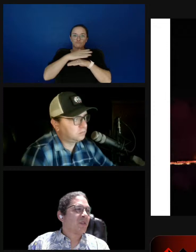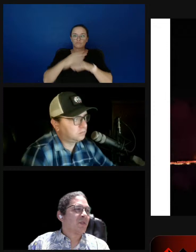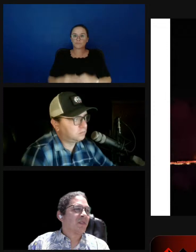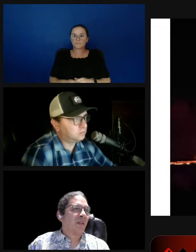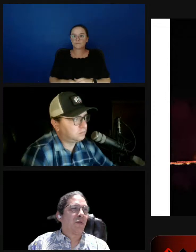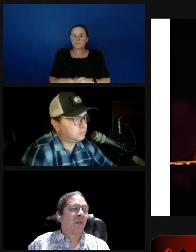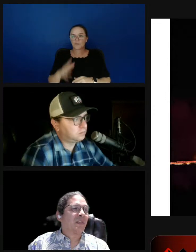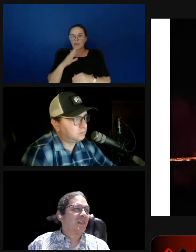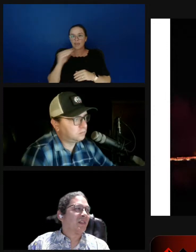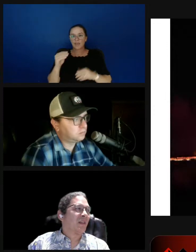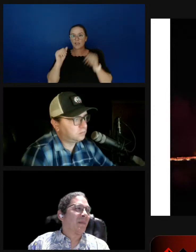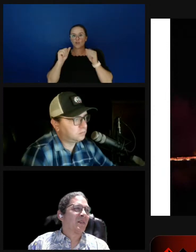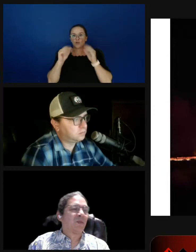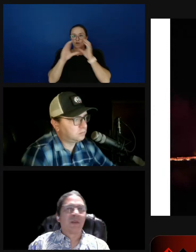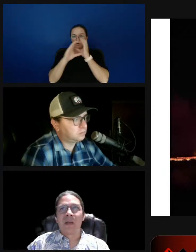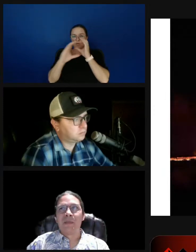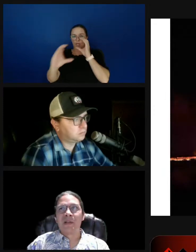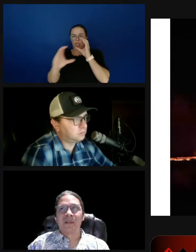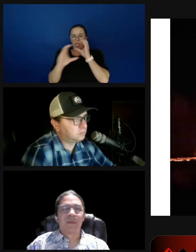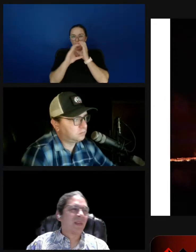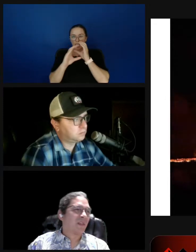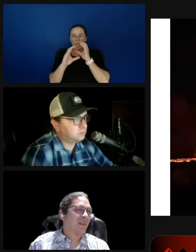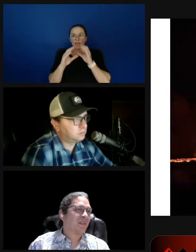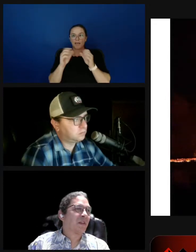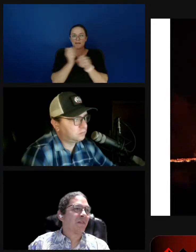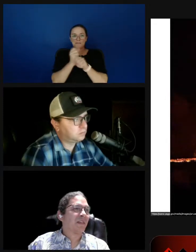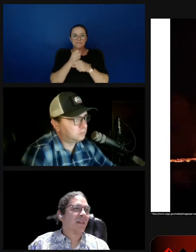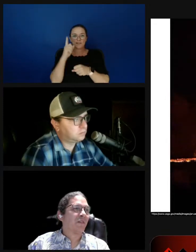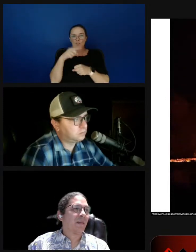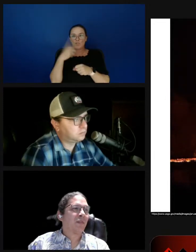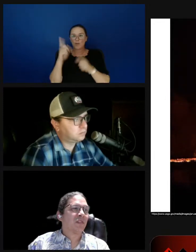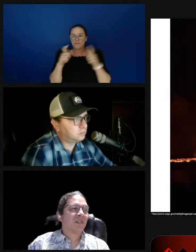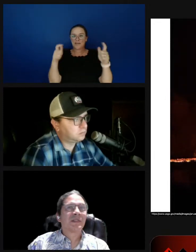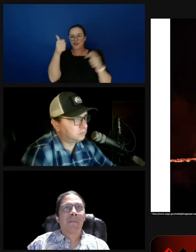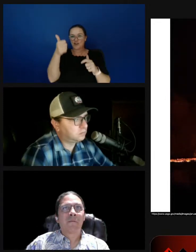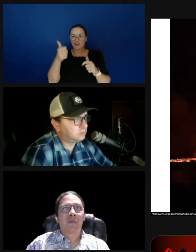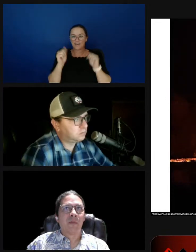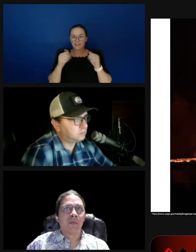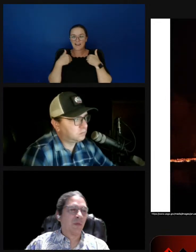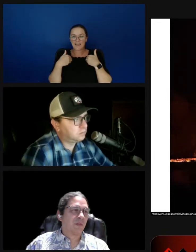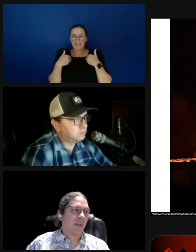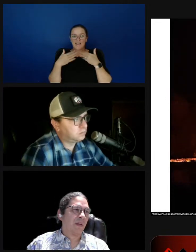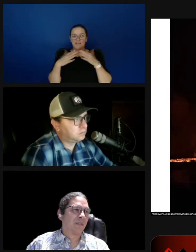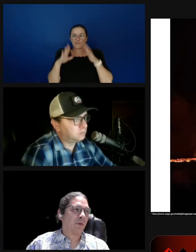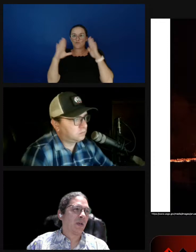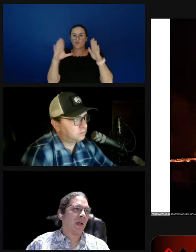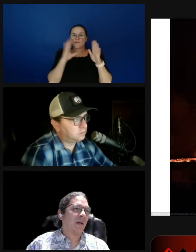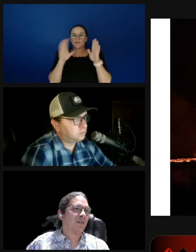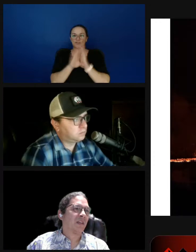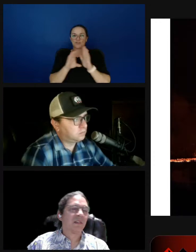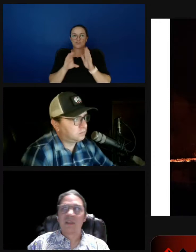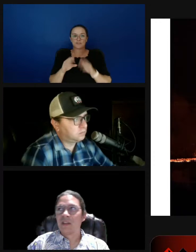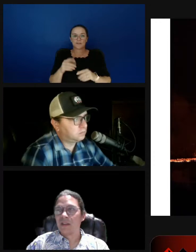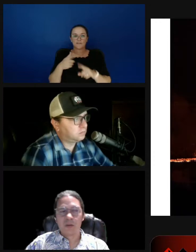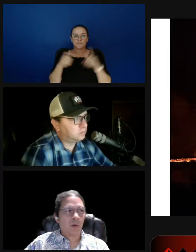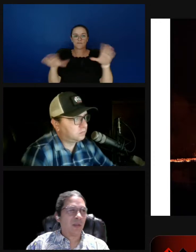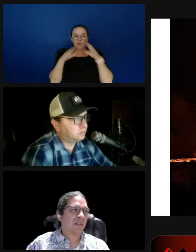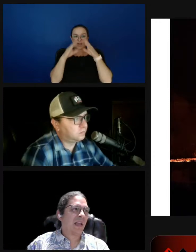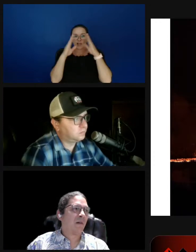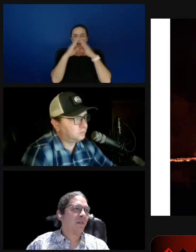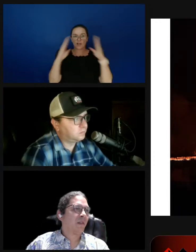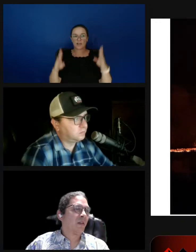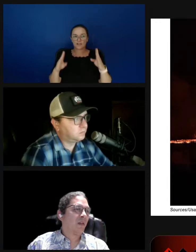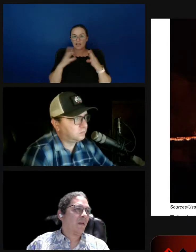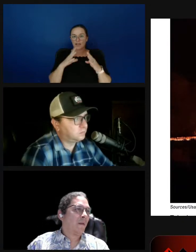can, of course, use telephoto lenses, and it makes it look a lot bigger, something like this. So you can really get great images from those areas, Volcano House and Kanakakoi